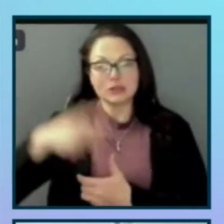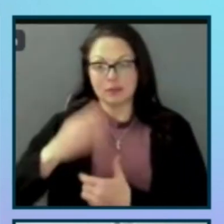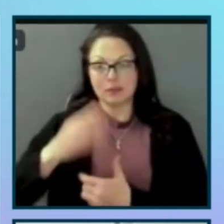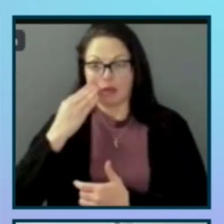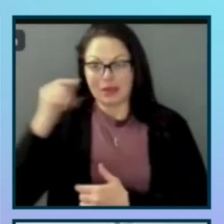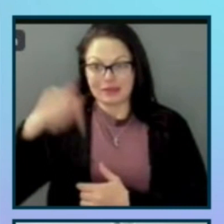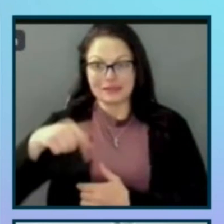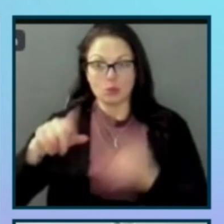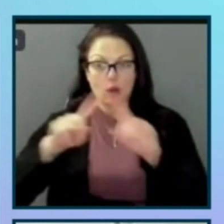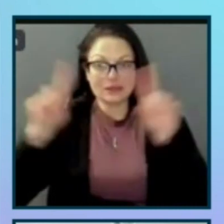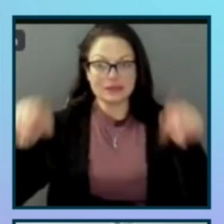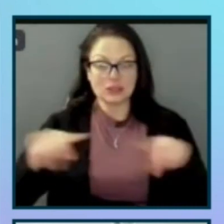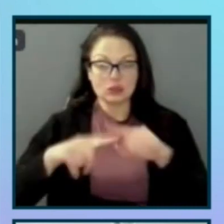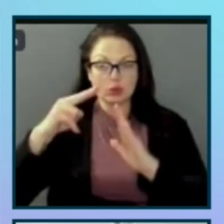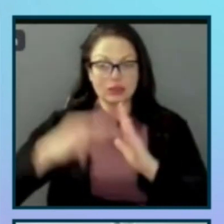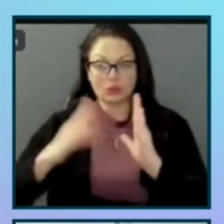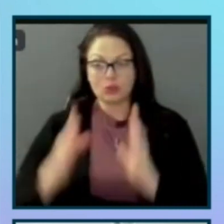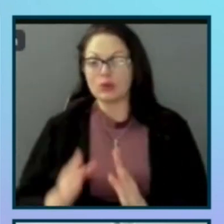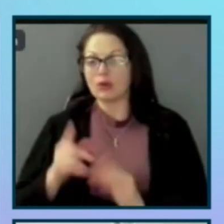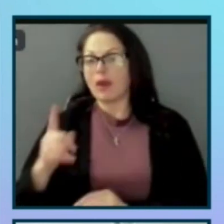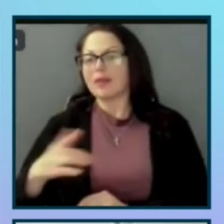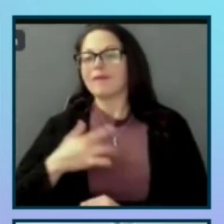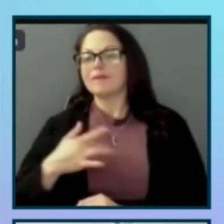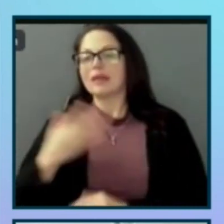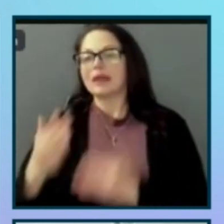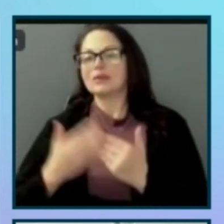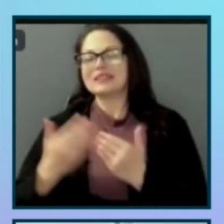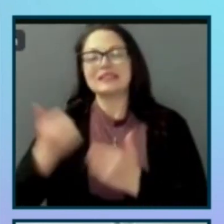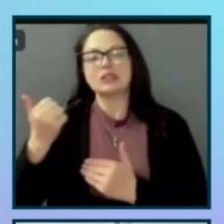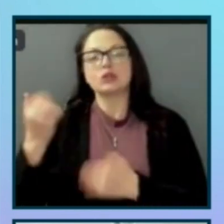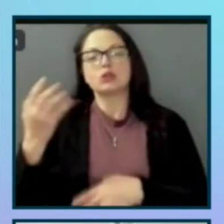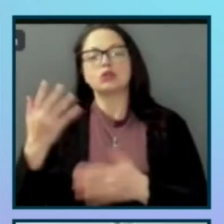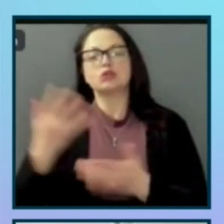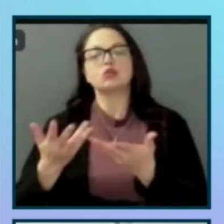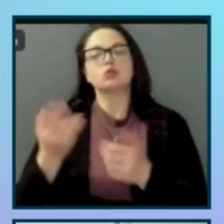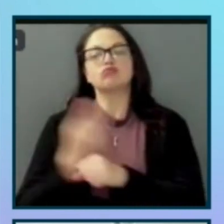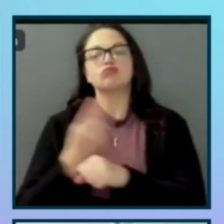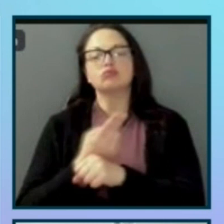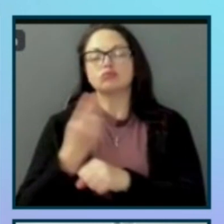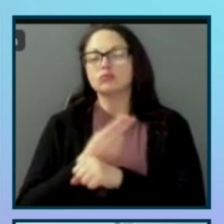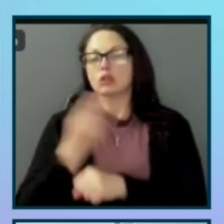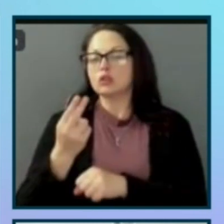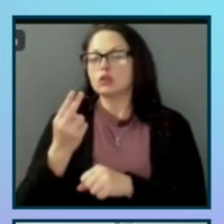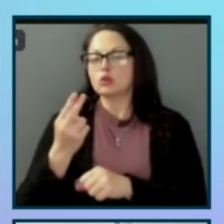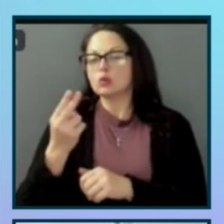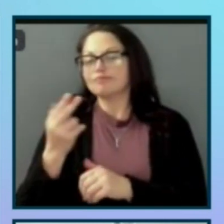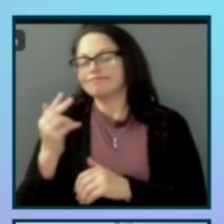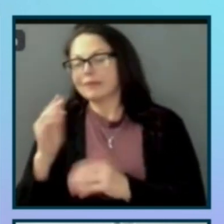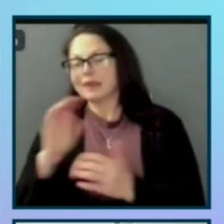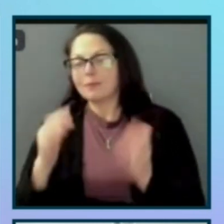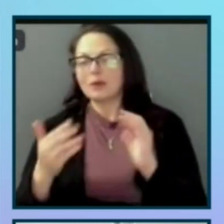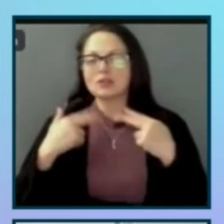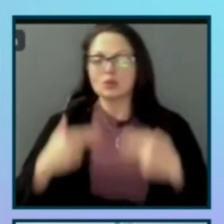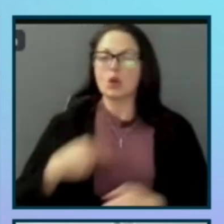reader, and they told us they found it easier to interact with than when we used a human voice as the screen reader. However, there were some